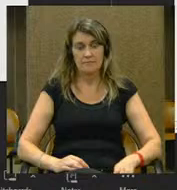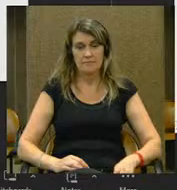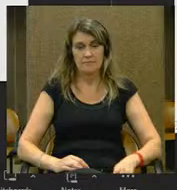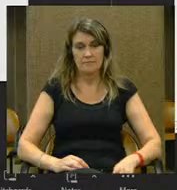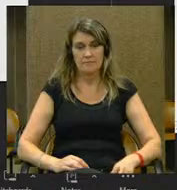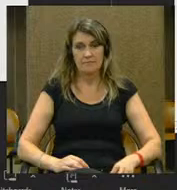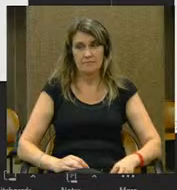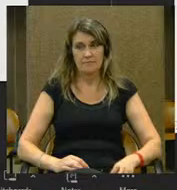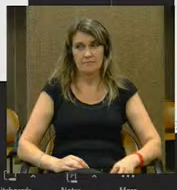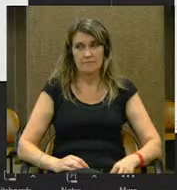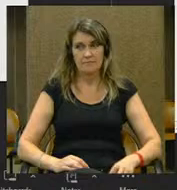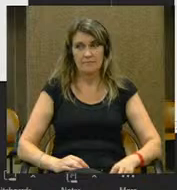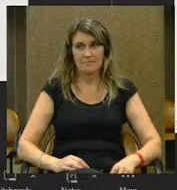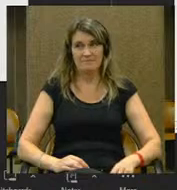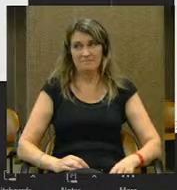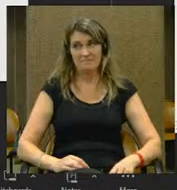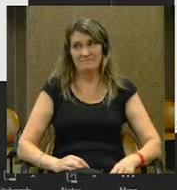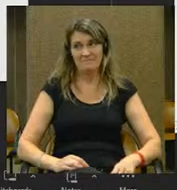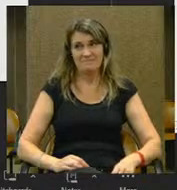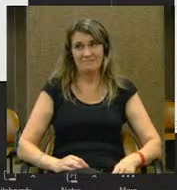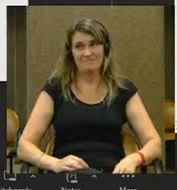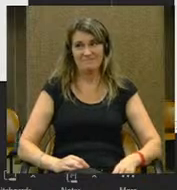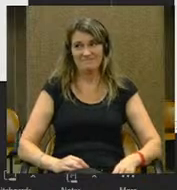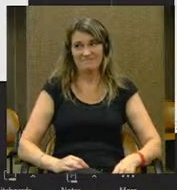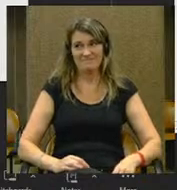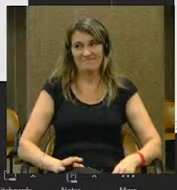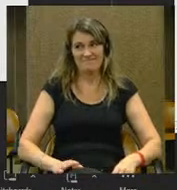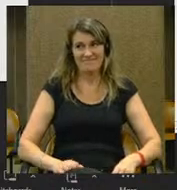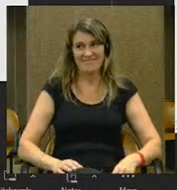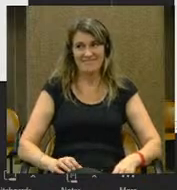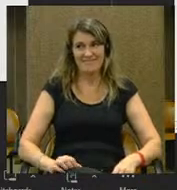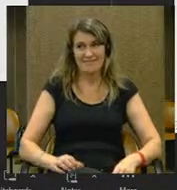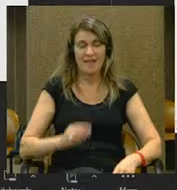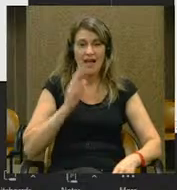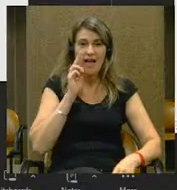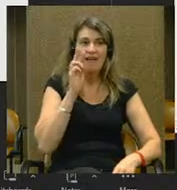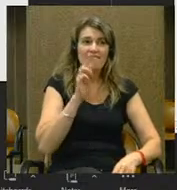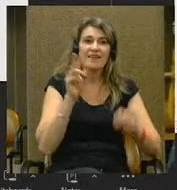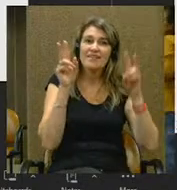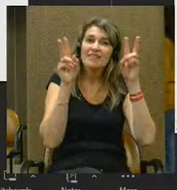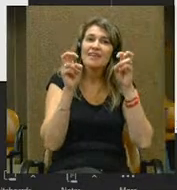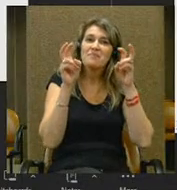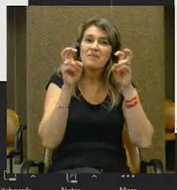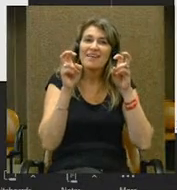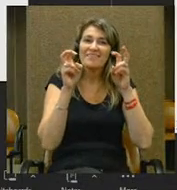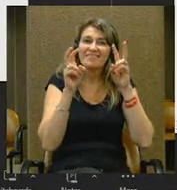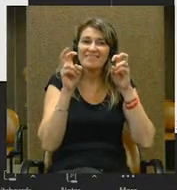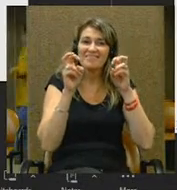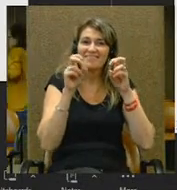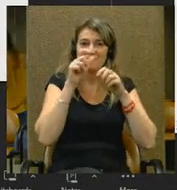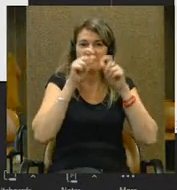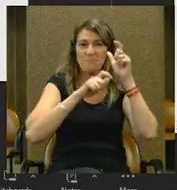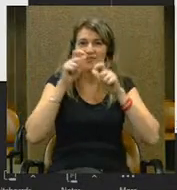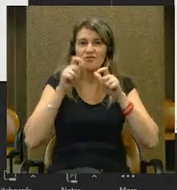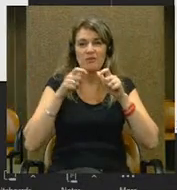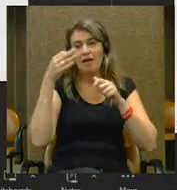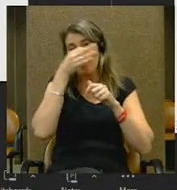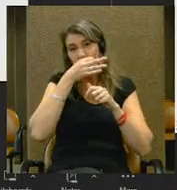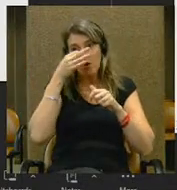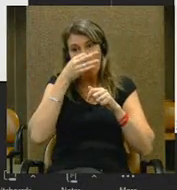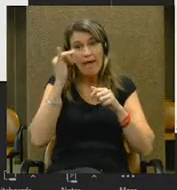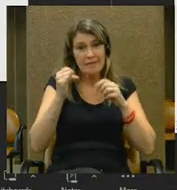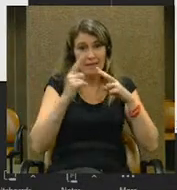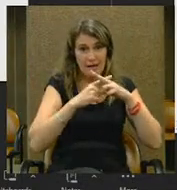Using their prescribed drugs, sharing them and selling them. And the challenge has been that these prescribed